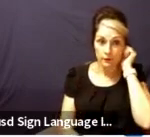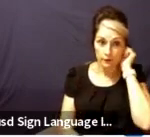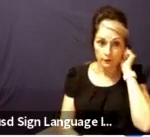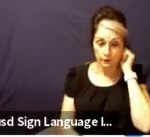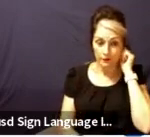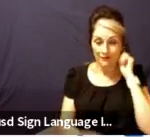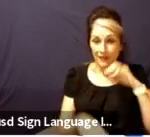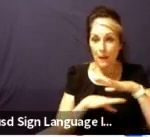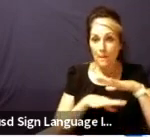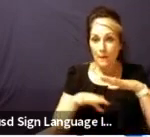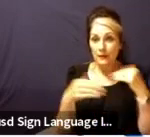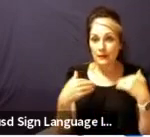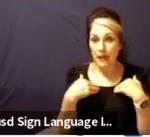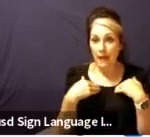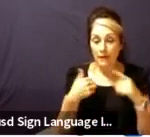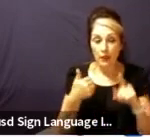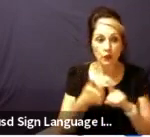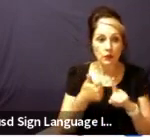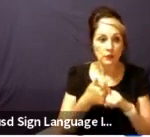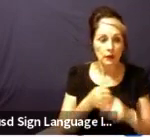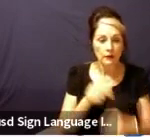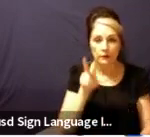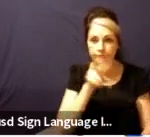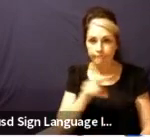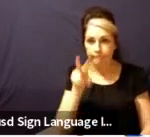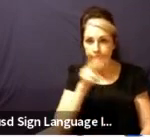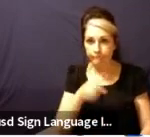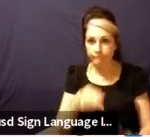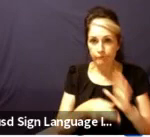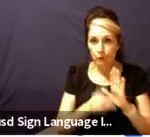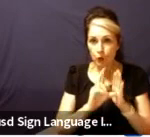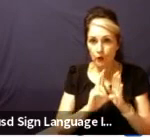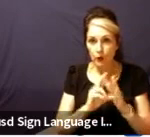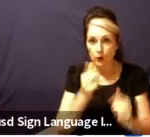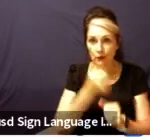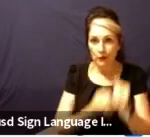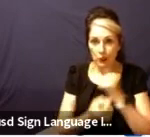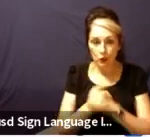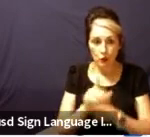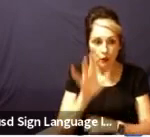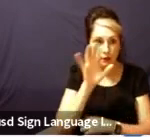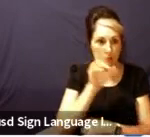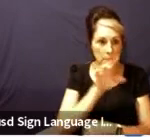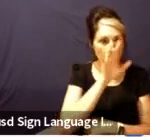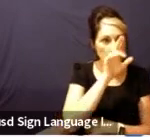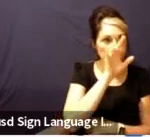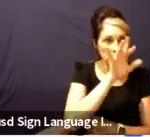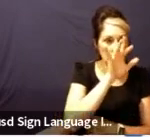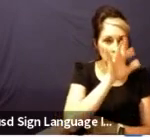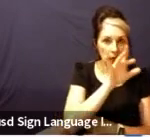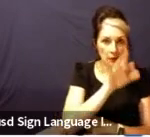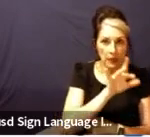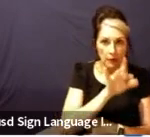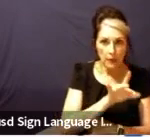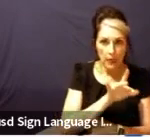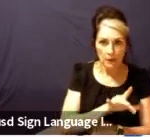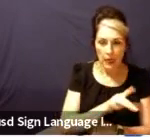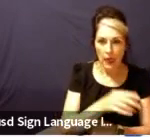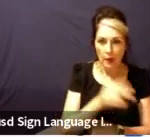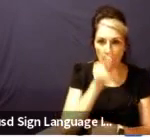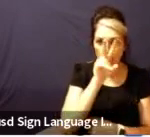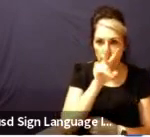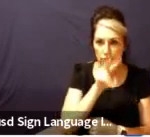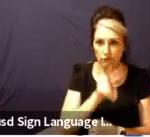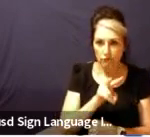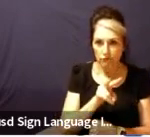Basically, it's having you just view or review each one of the tabs and make sure that the information that you